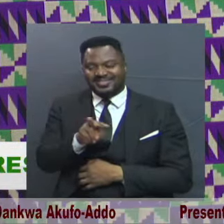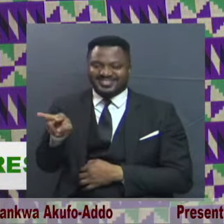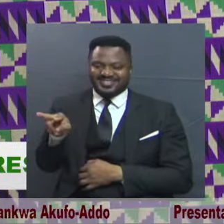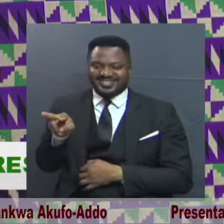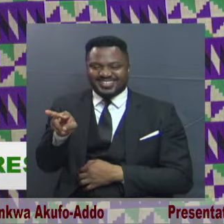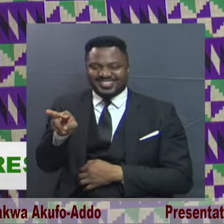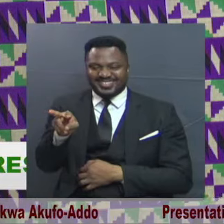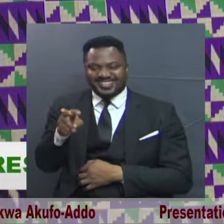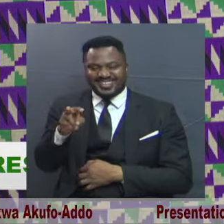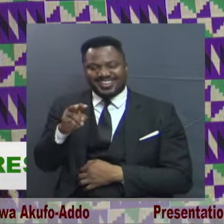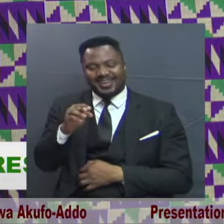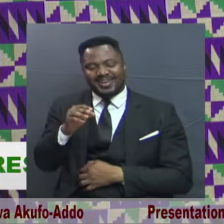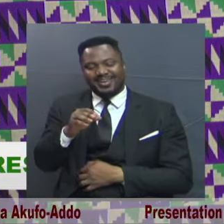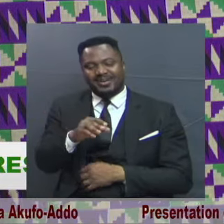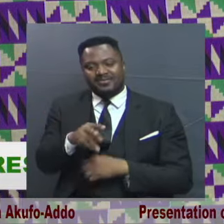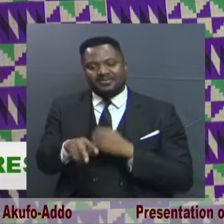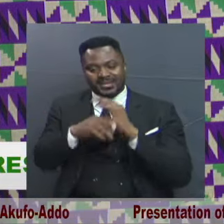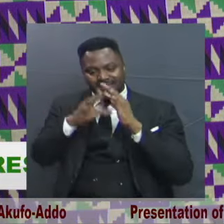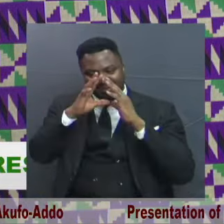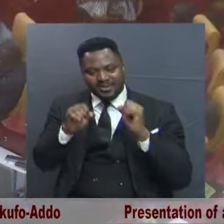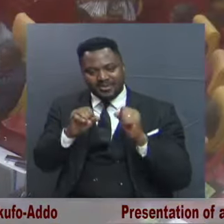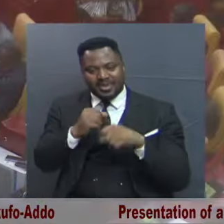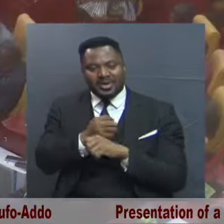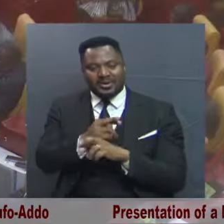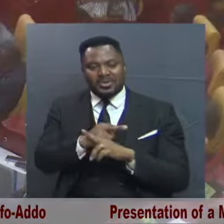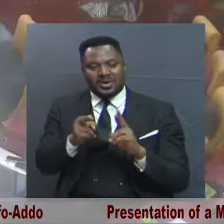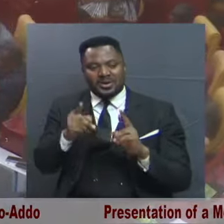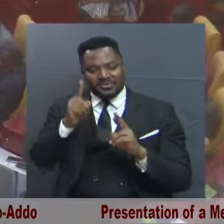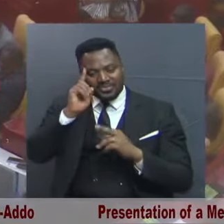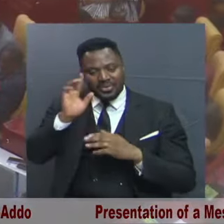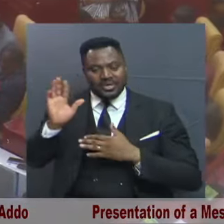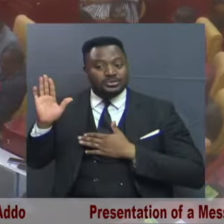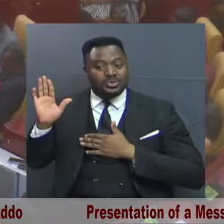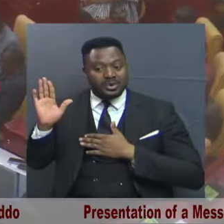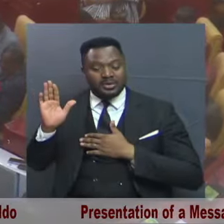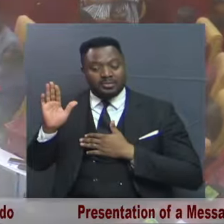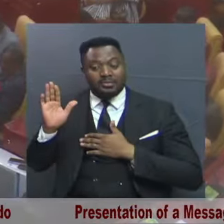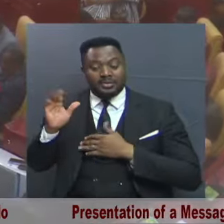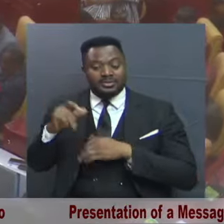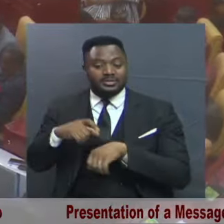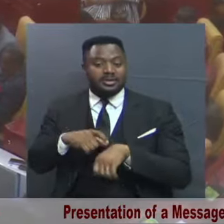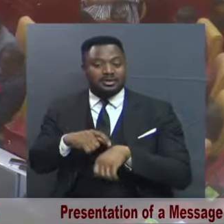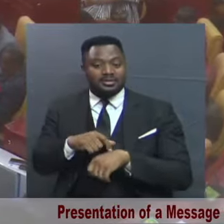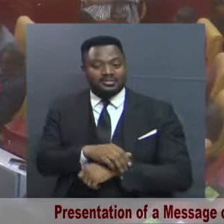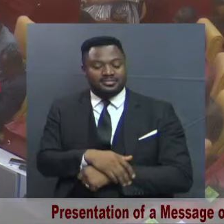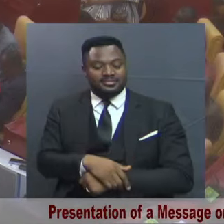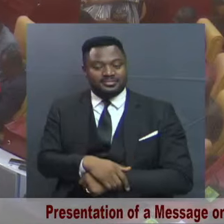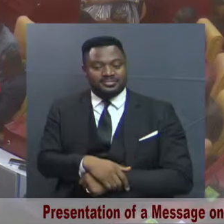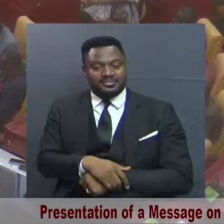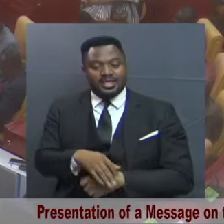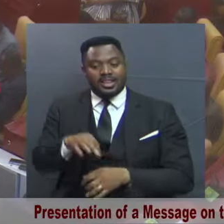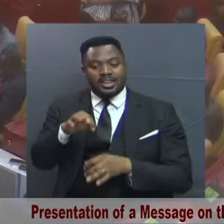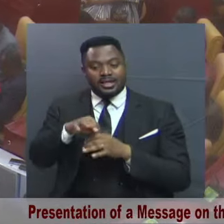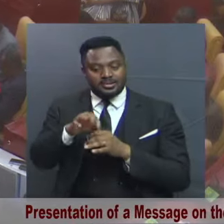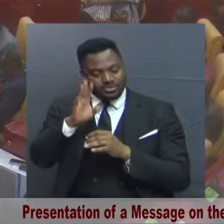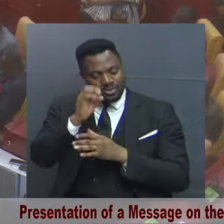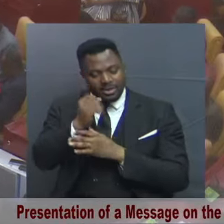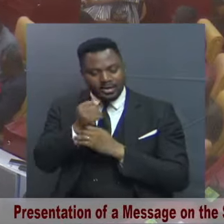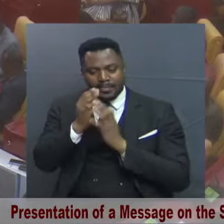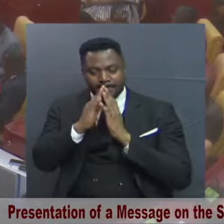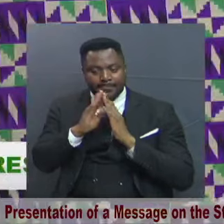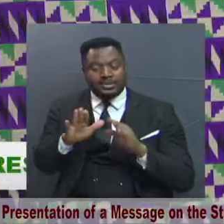elected and and we will be getting ready for the swearing in ceremony the elections will be held